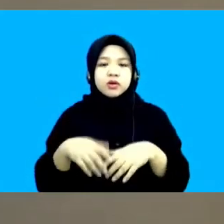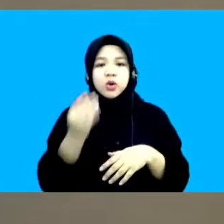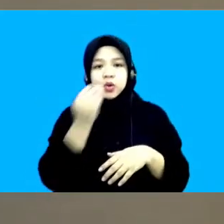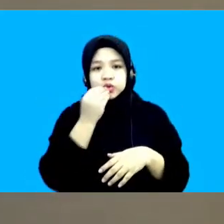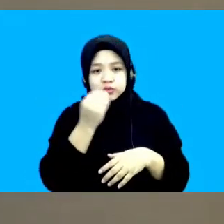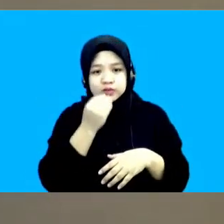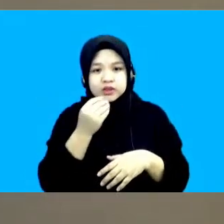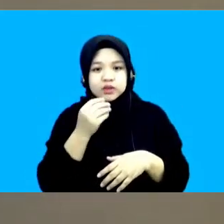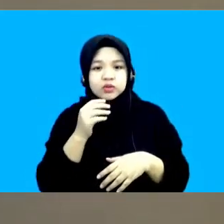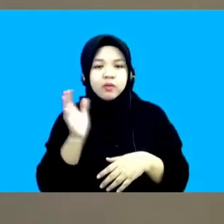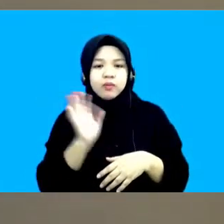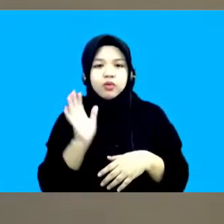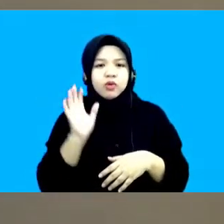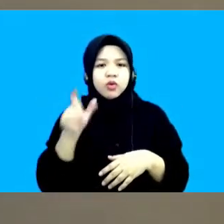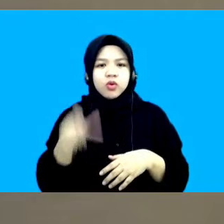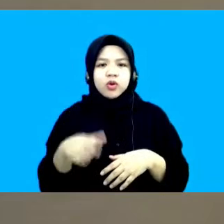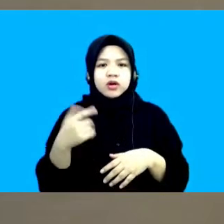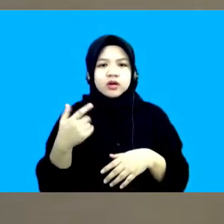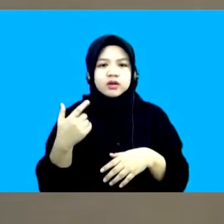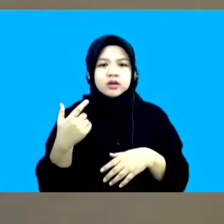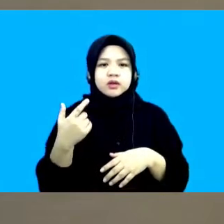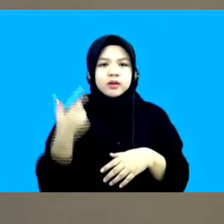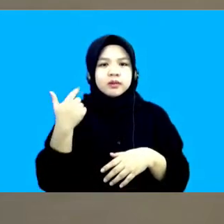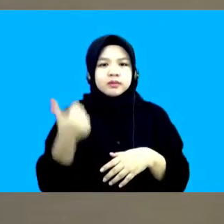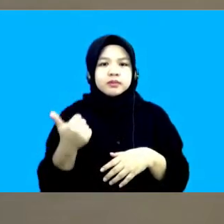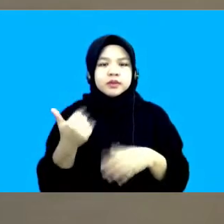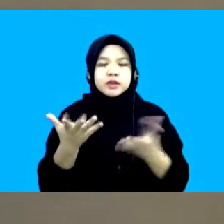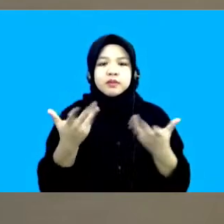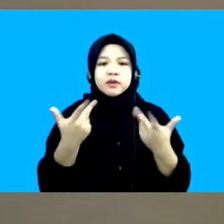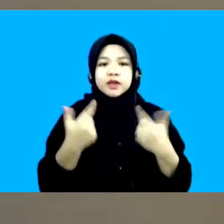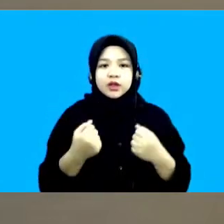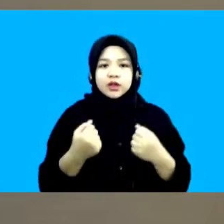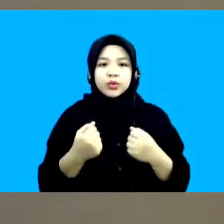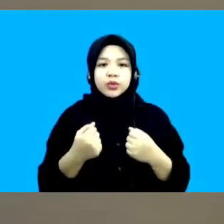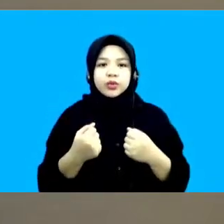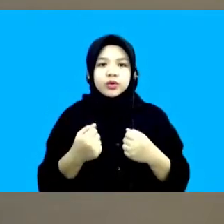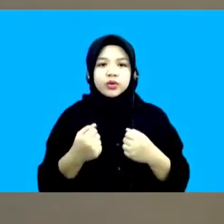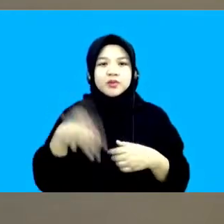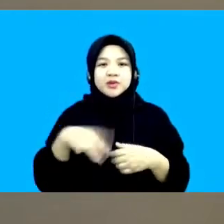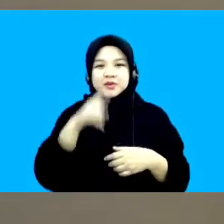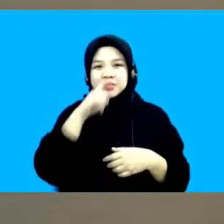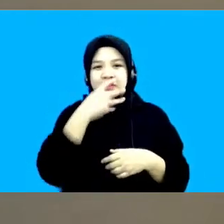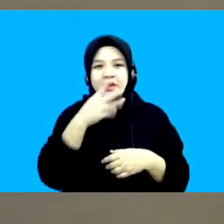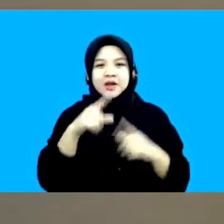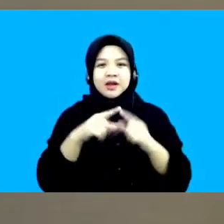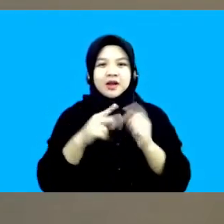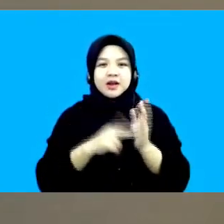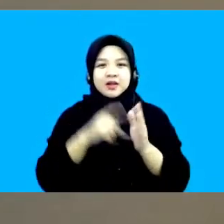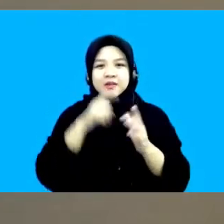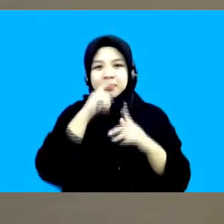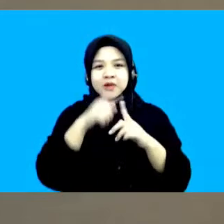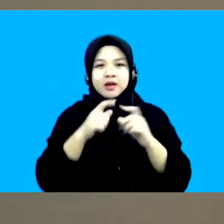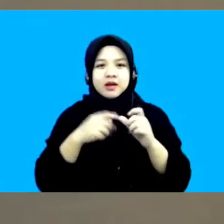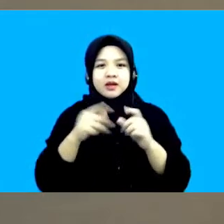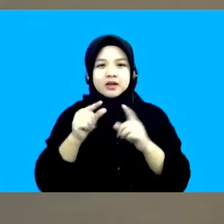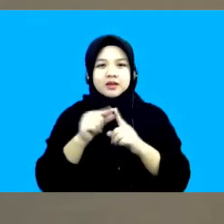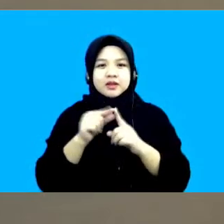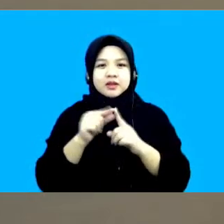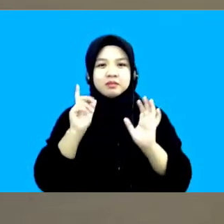government prefers to use the existing information about poverty, but